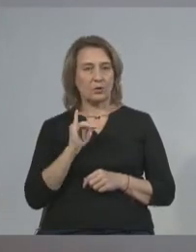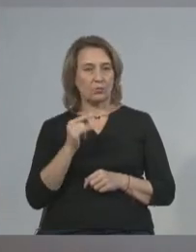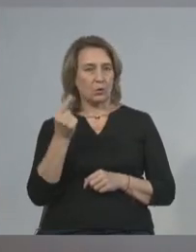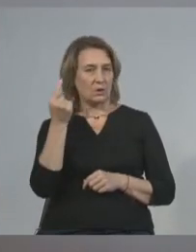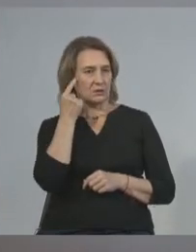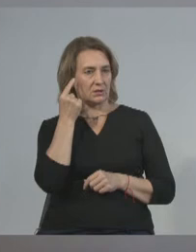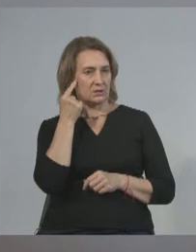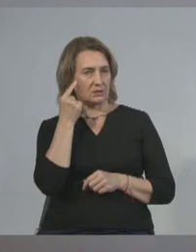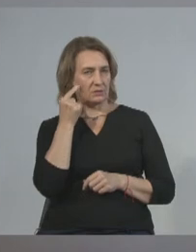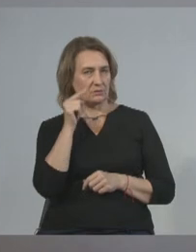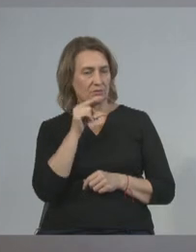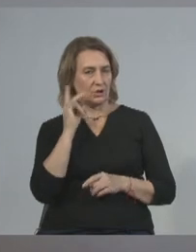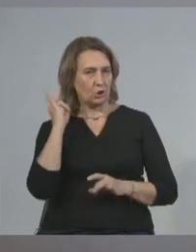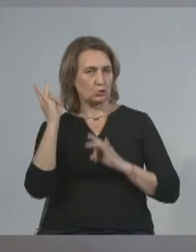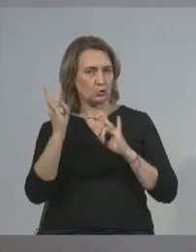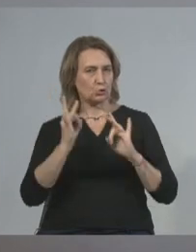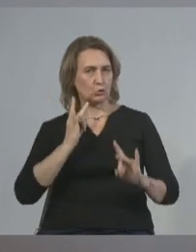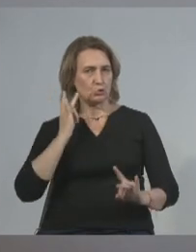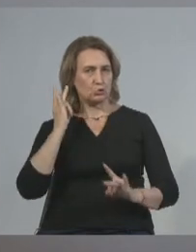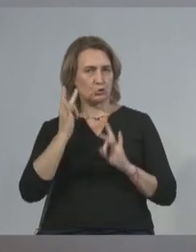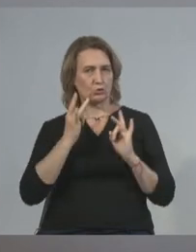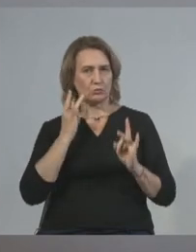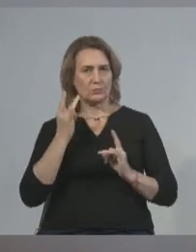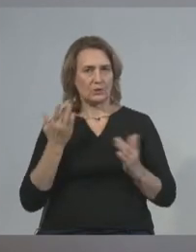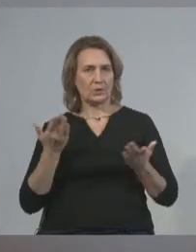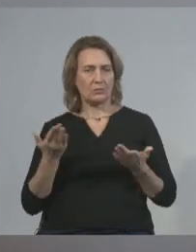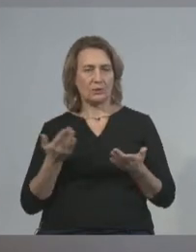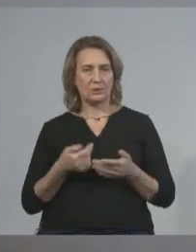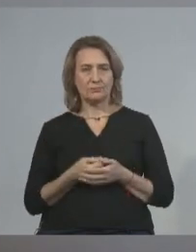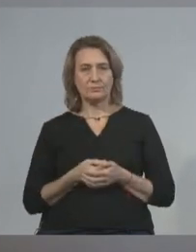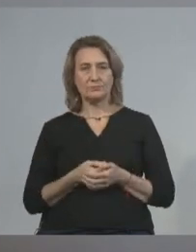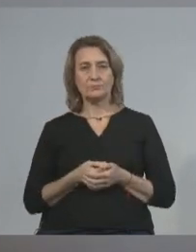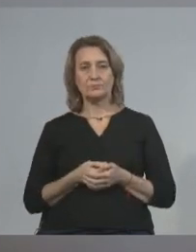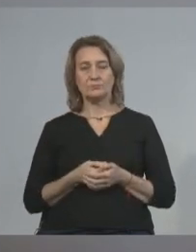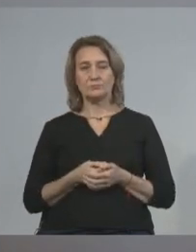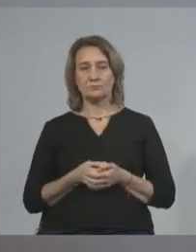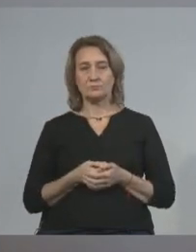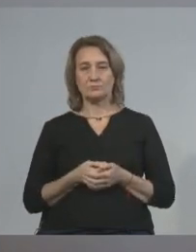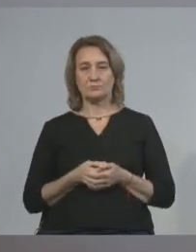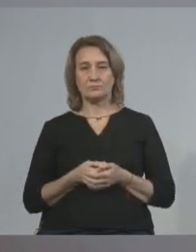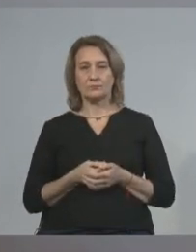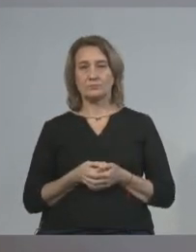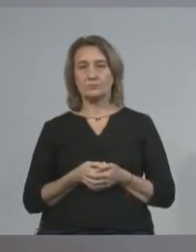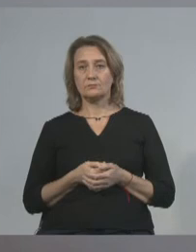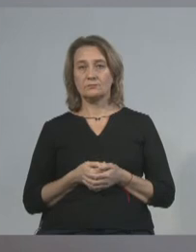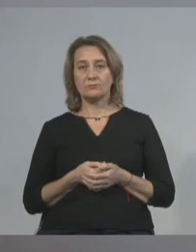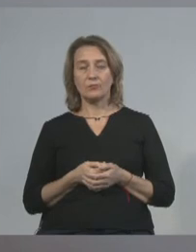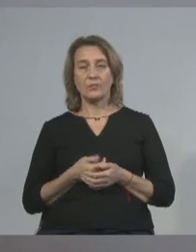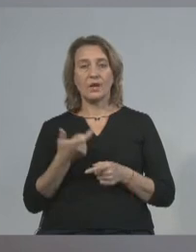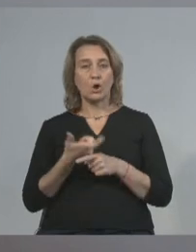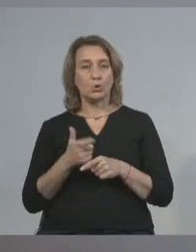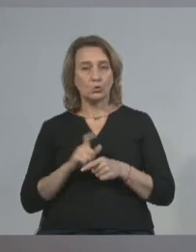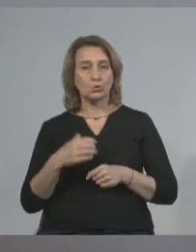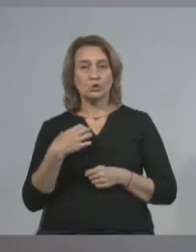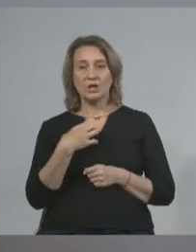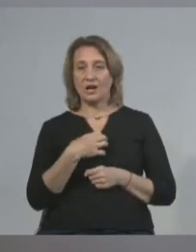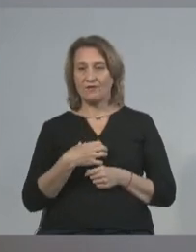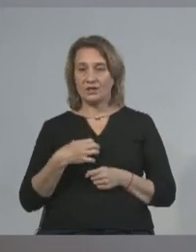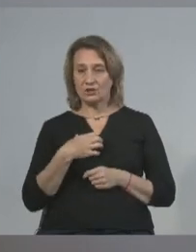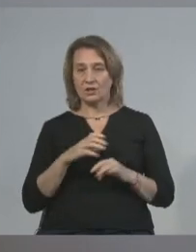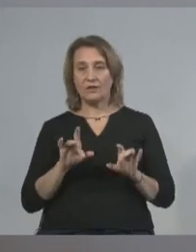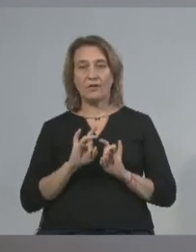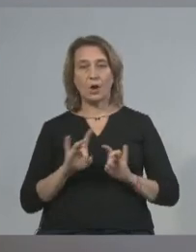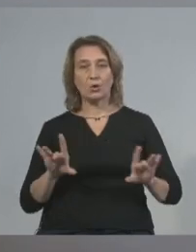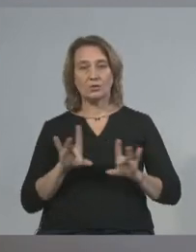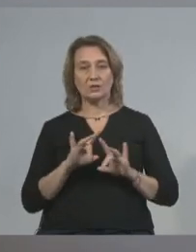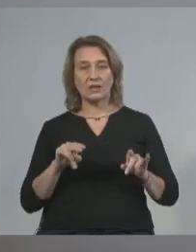with gender issues and gender-based violence uh it's important actually to say that um we cover